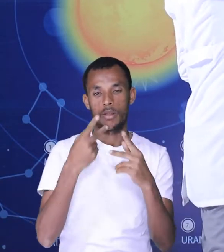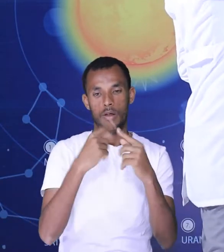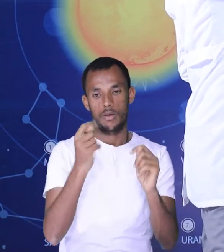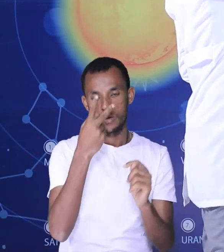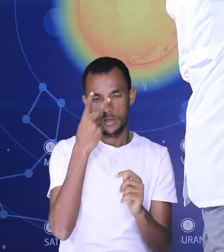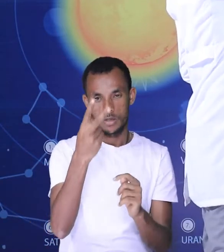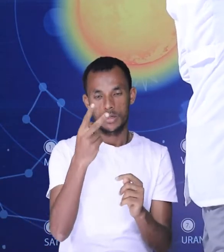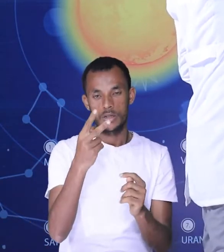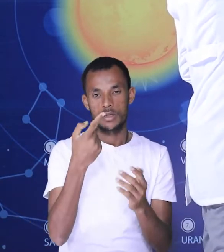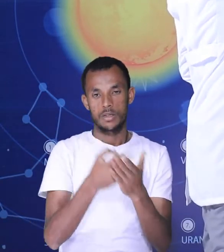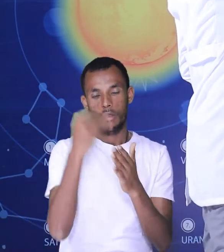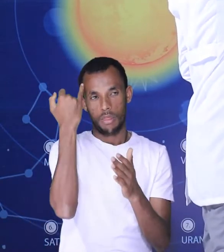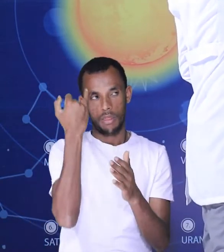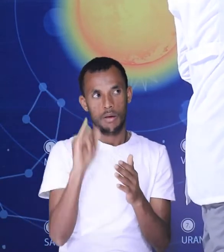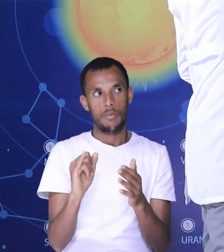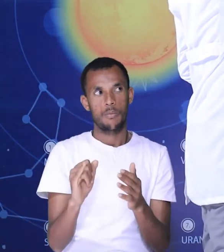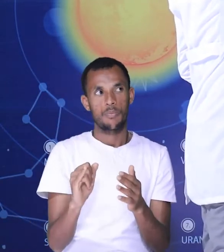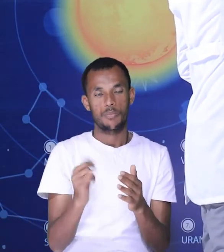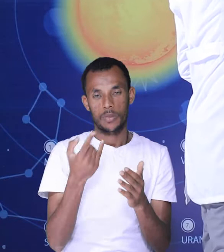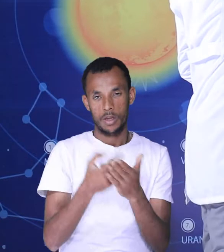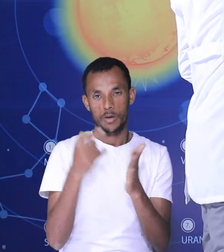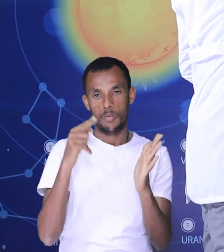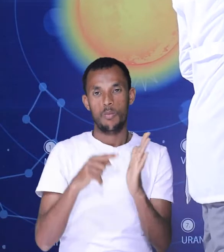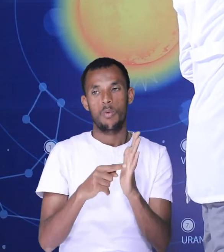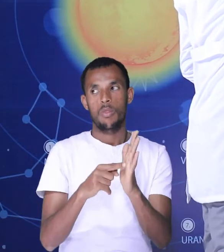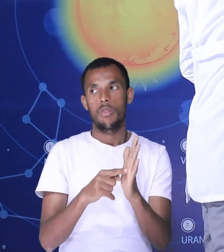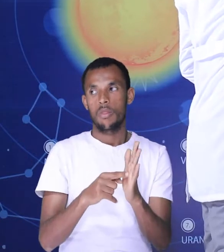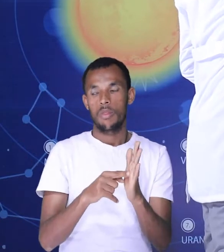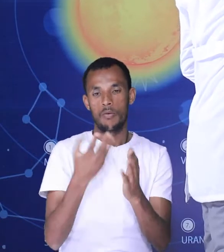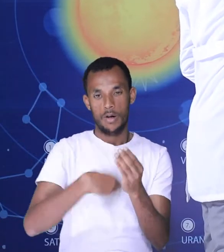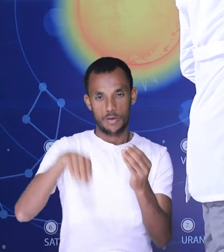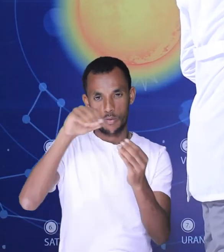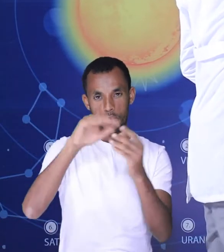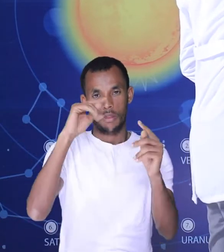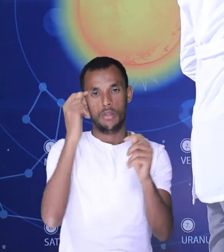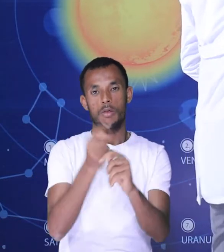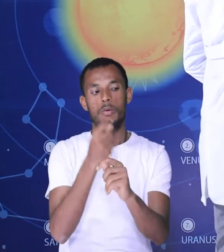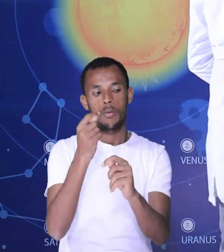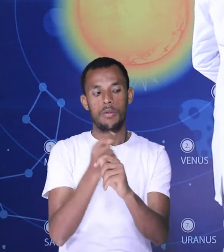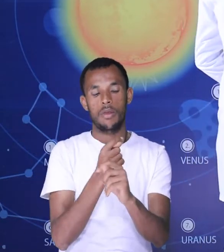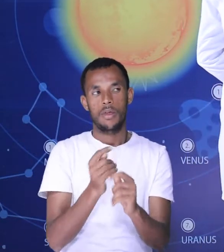see these terms or these pointers further on trigonometry,